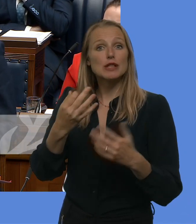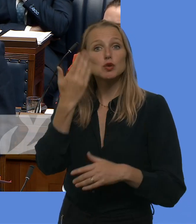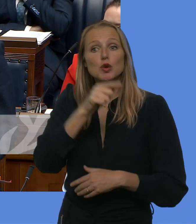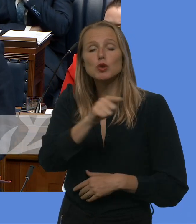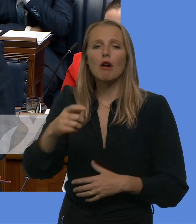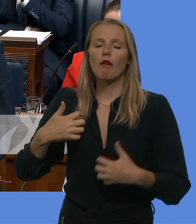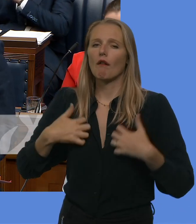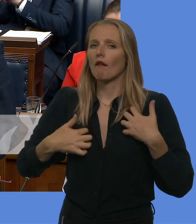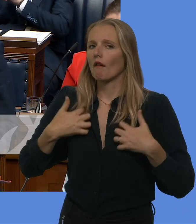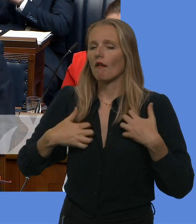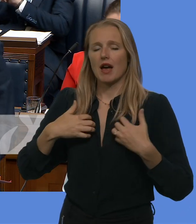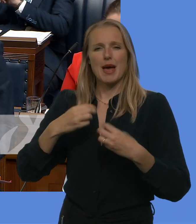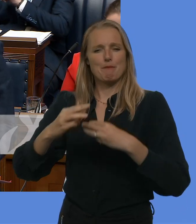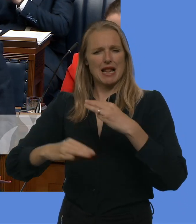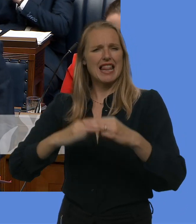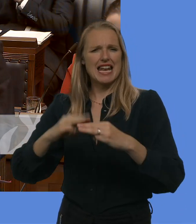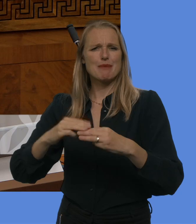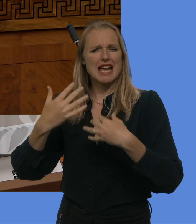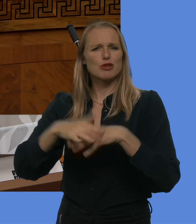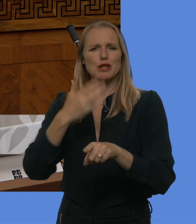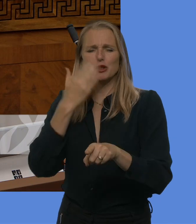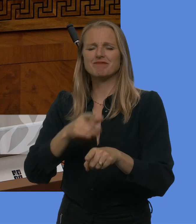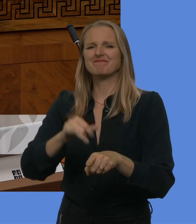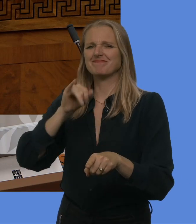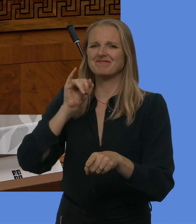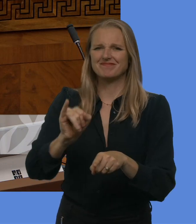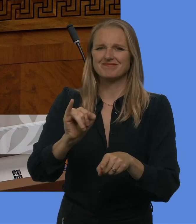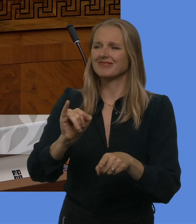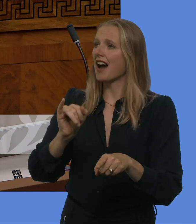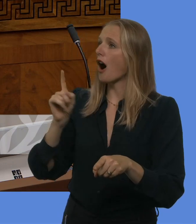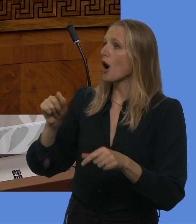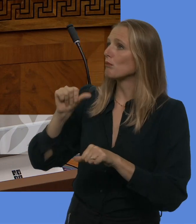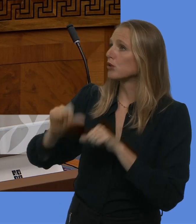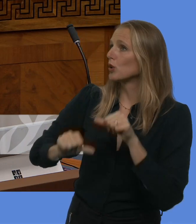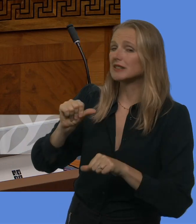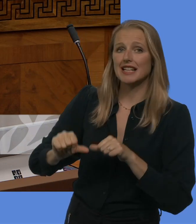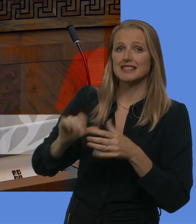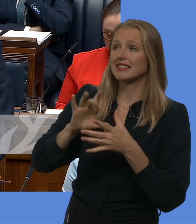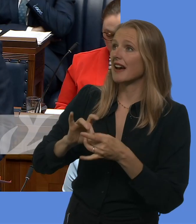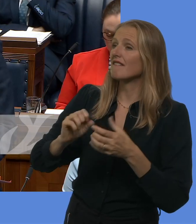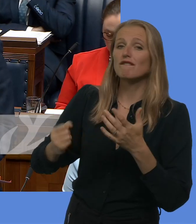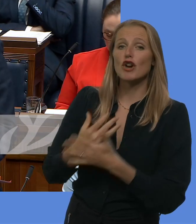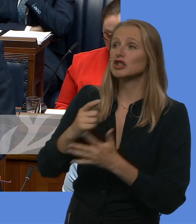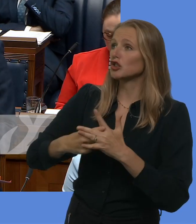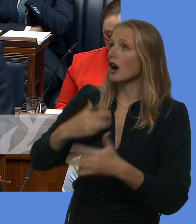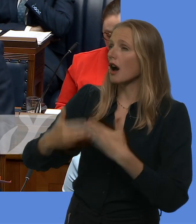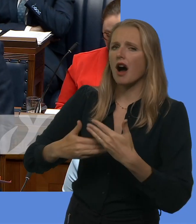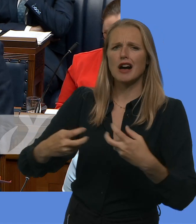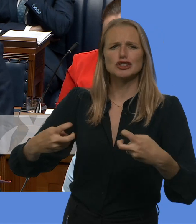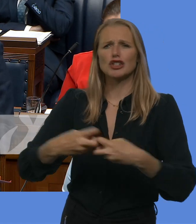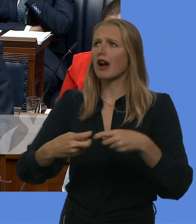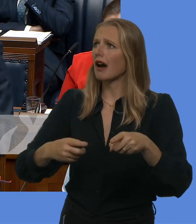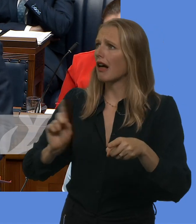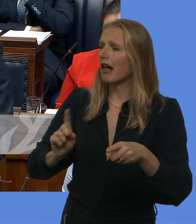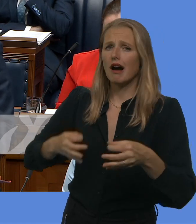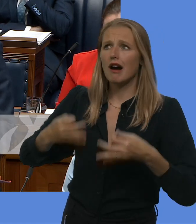Millennium Integrated was one that was unfairly caught in the Treasury process around Fresh Start. I'm pleased that